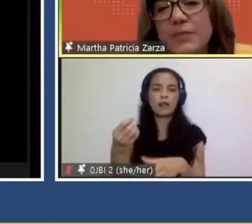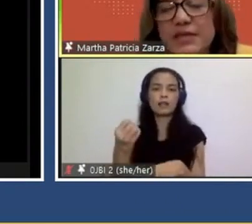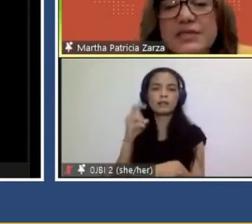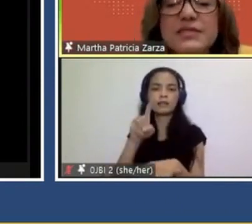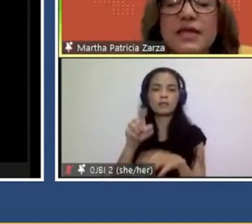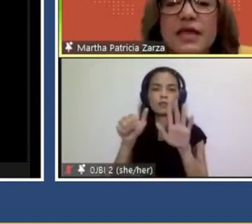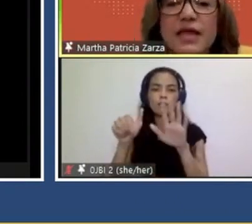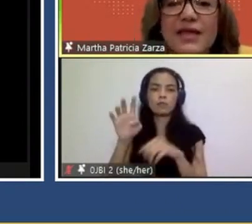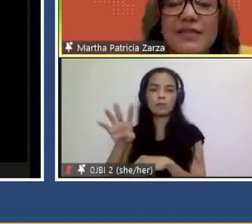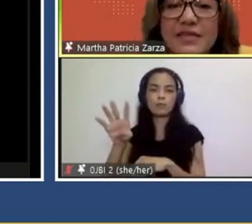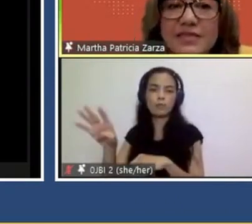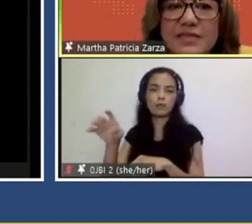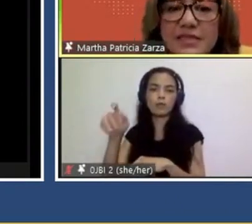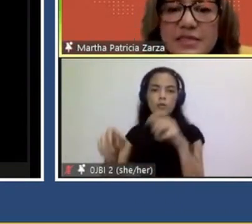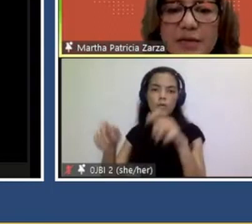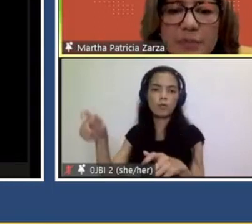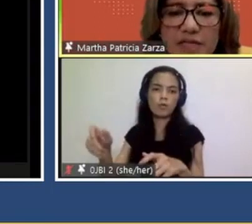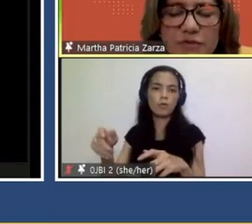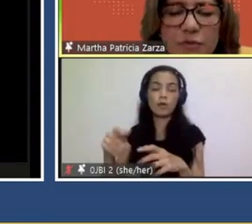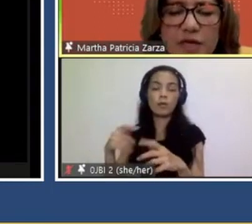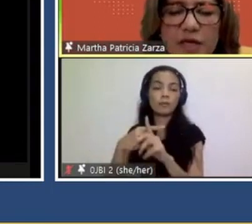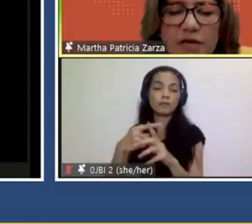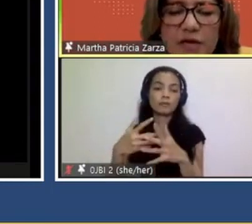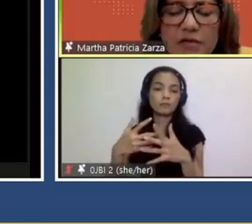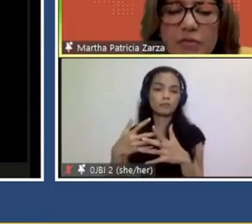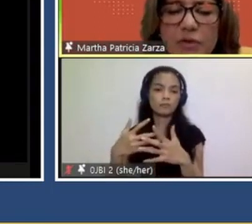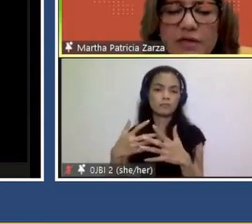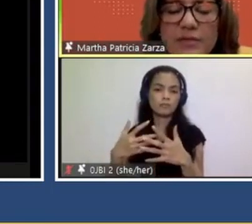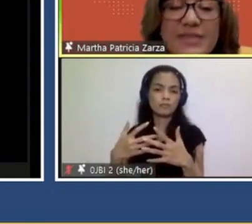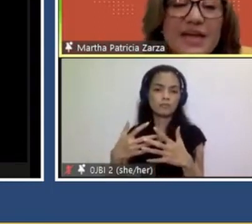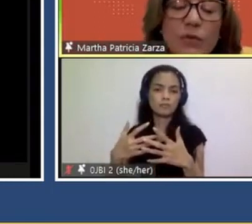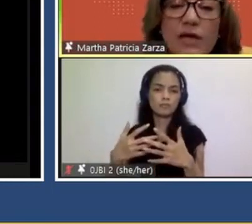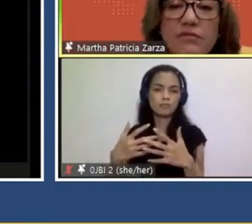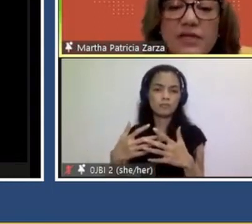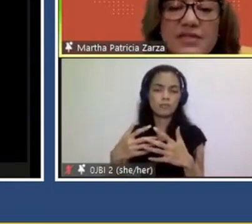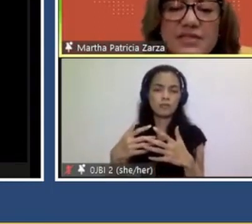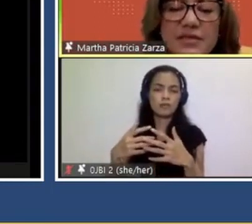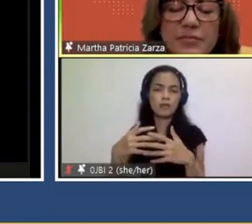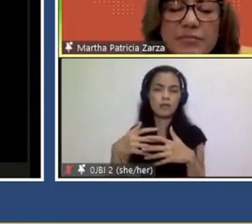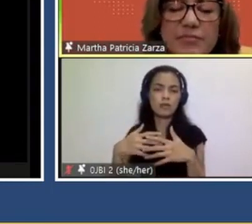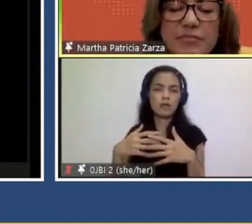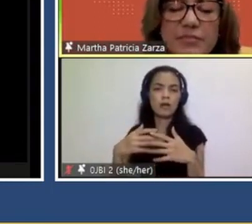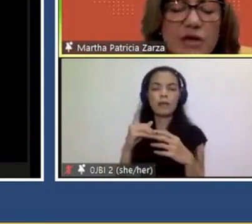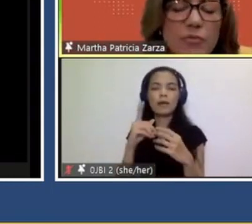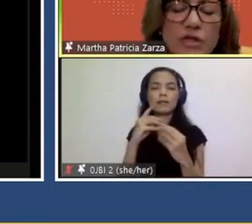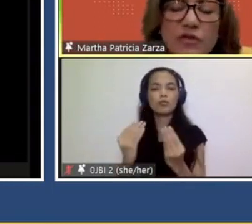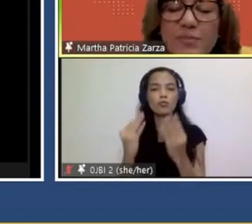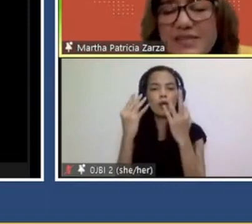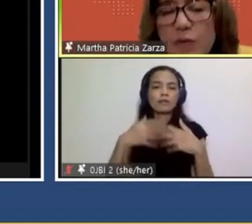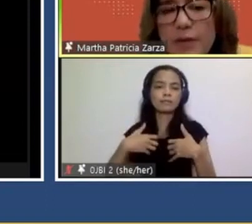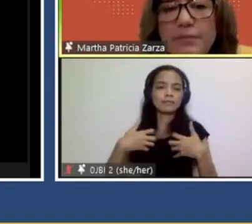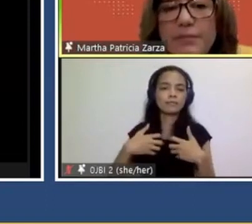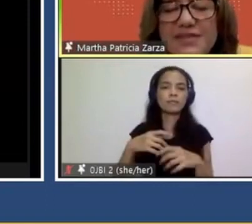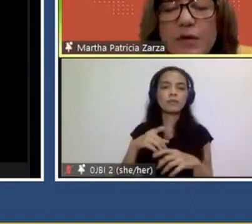1,644 inhabitants. This is a place where the Mazahua, there is a community